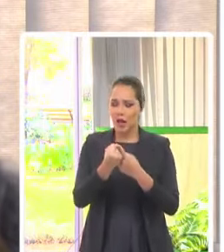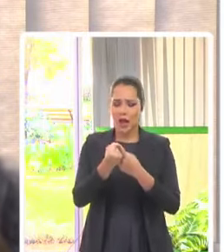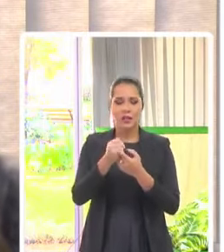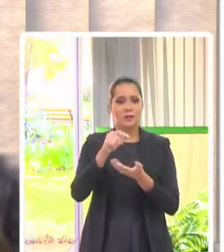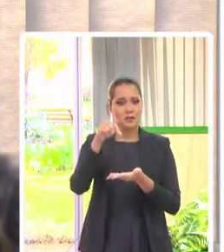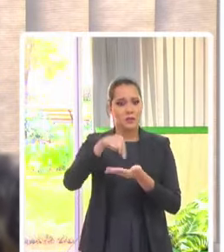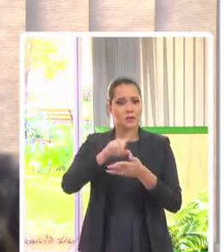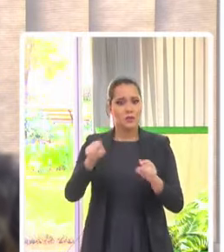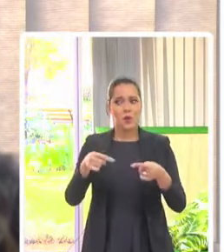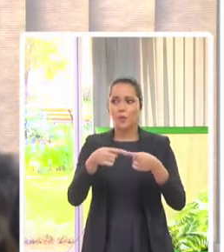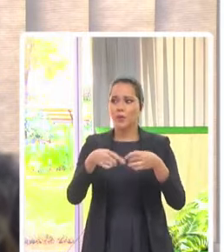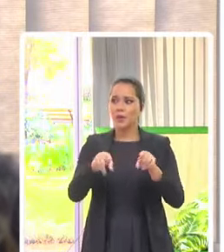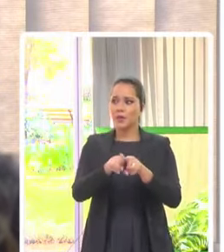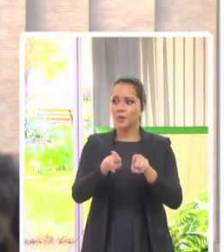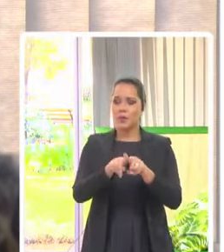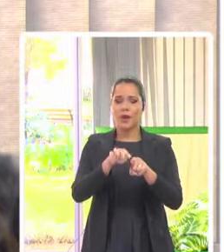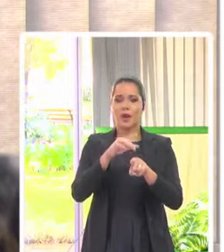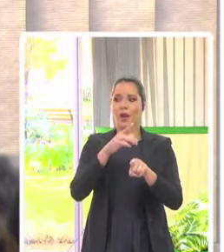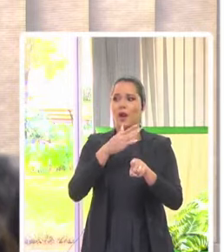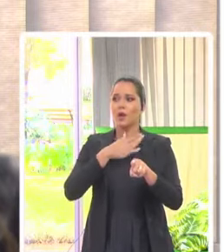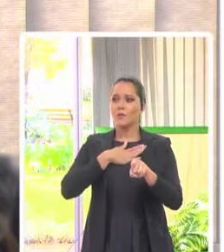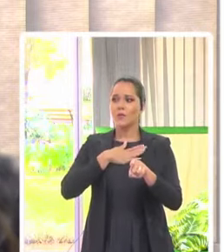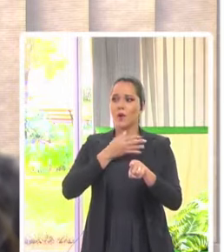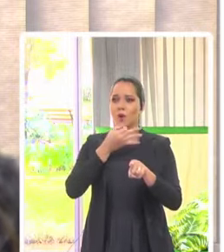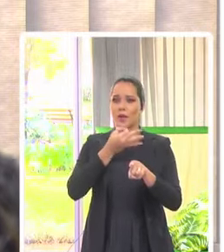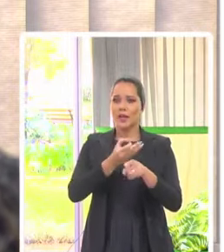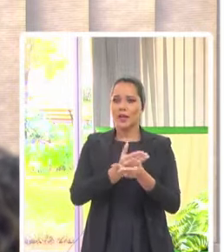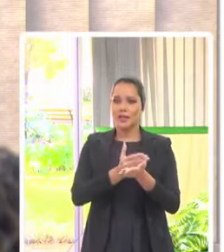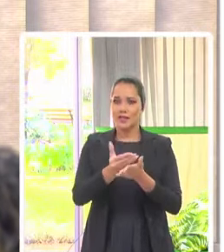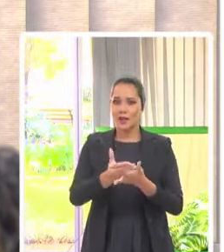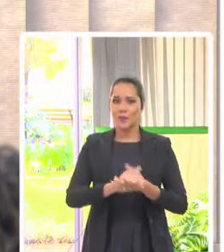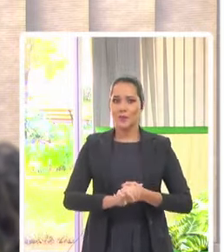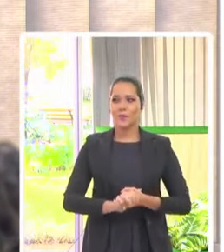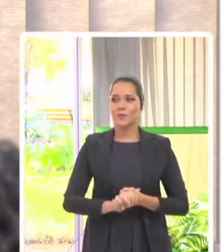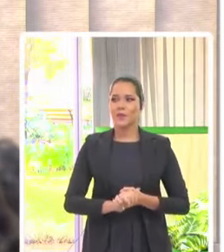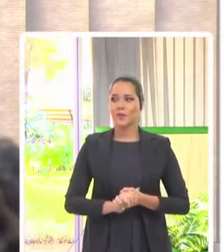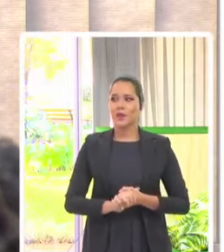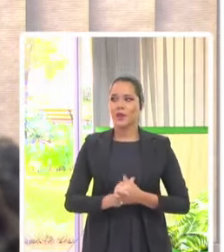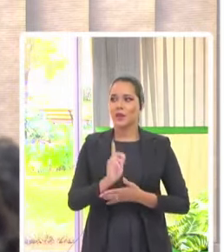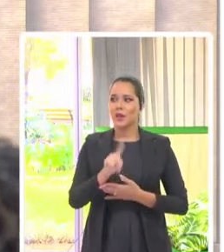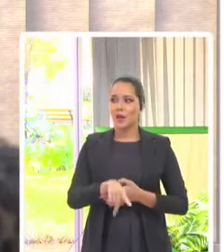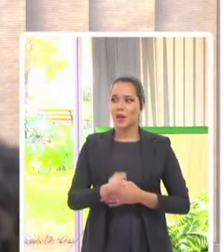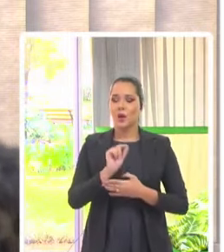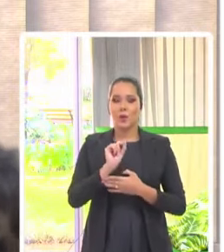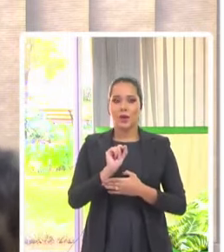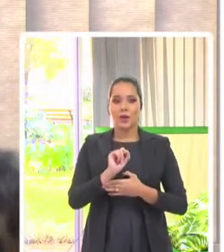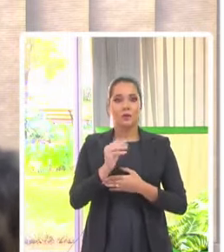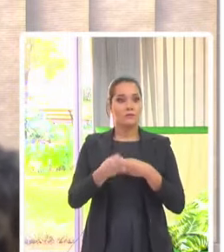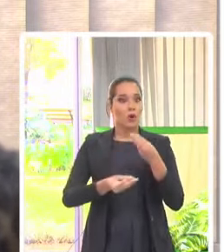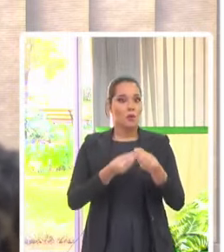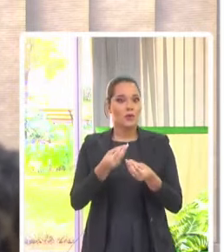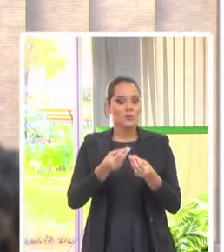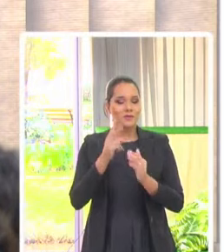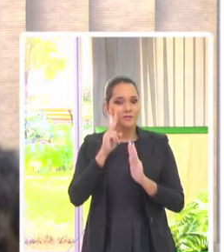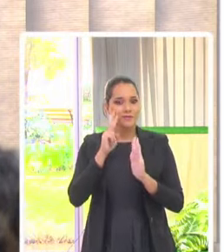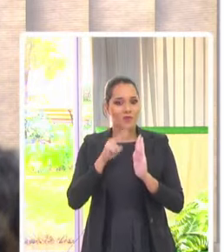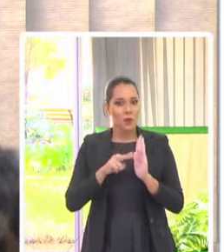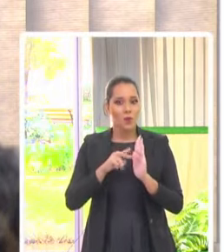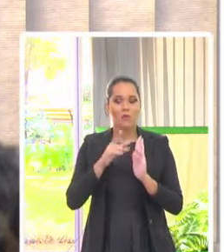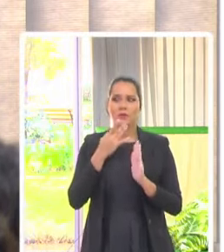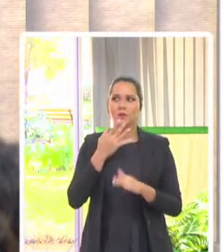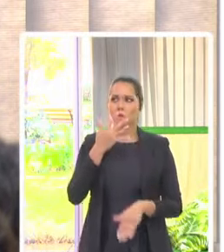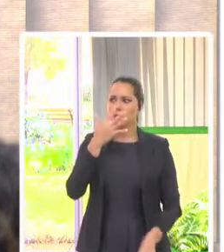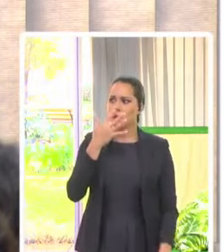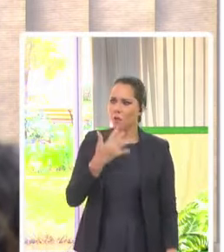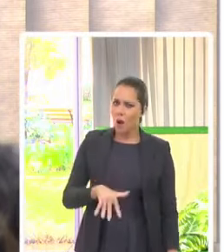initial position, in which when we looked at that, we thought, wow, it's really similar to what